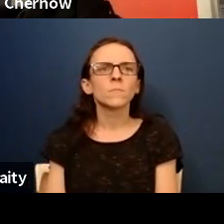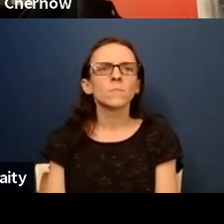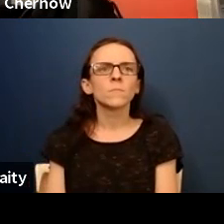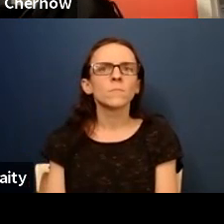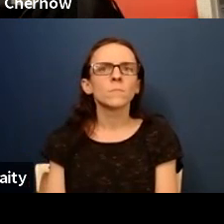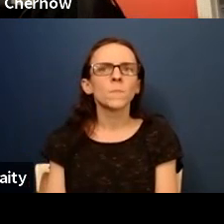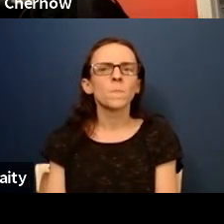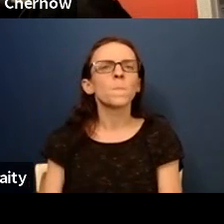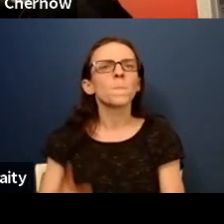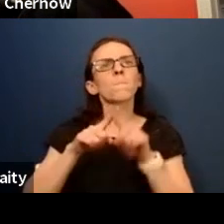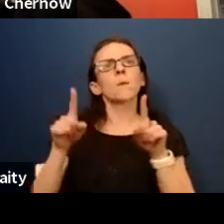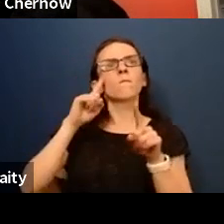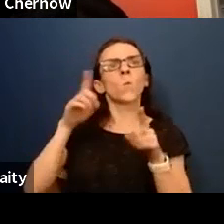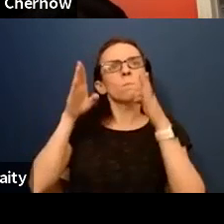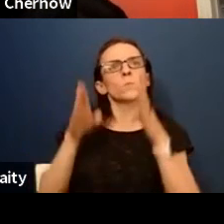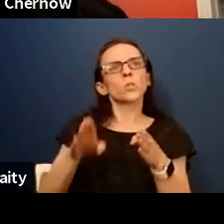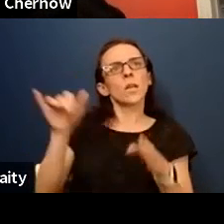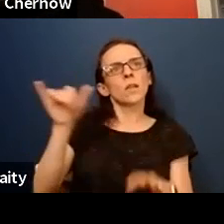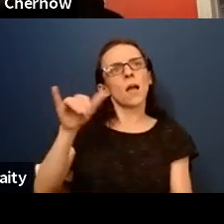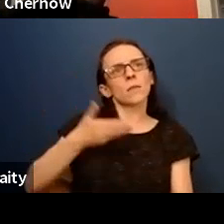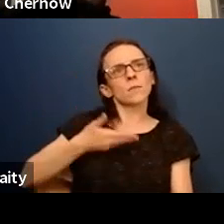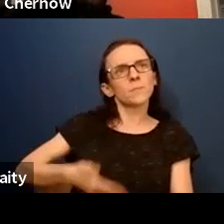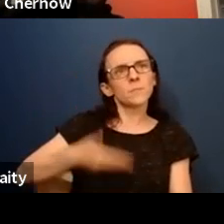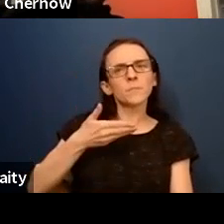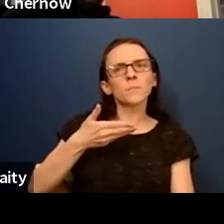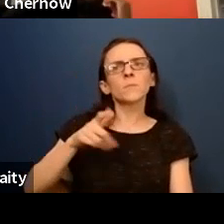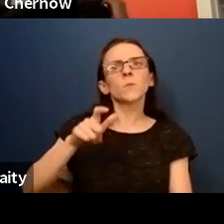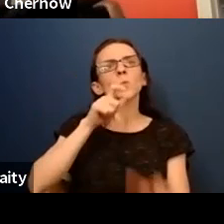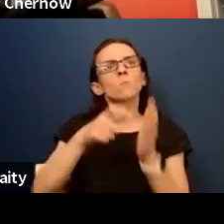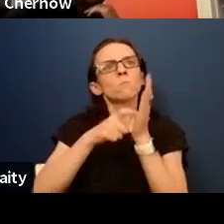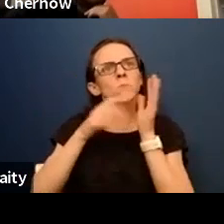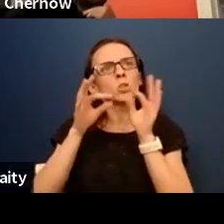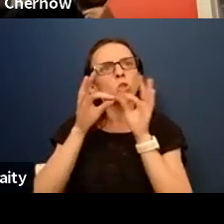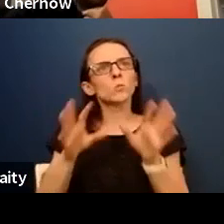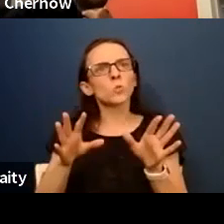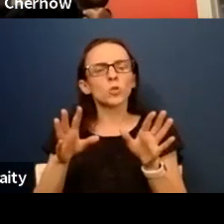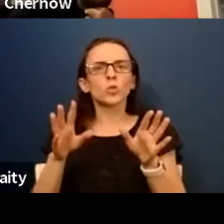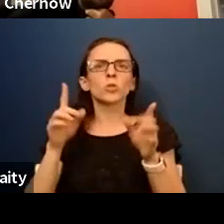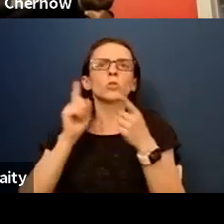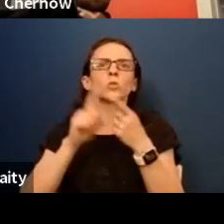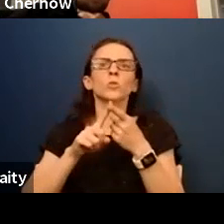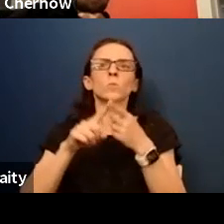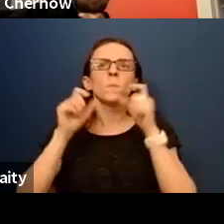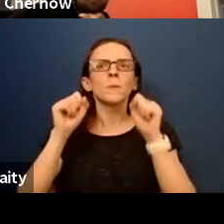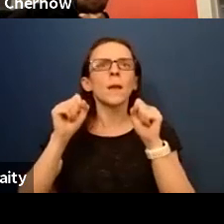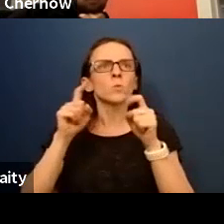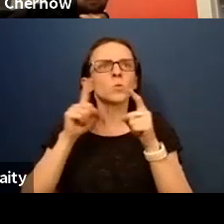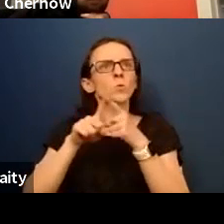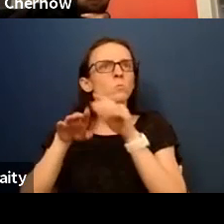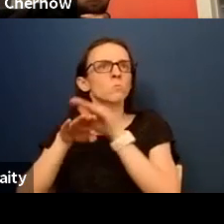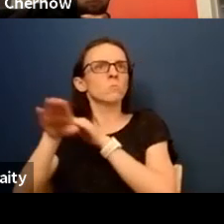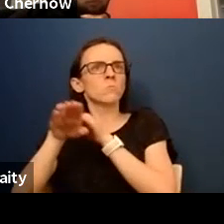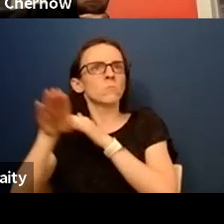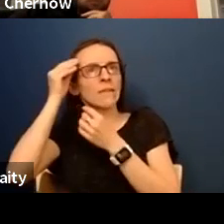But for someone like me that needs an interpreter to help me to